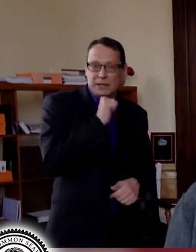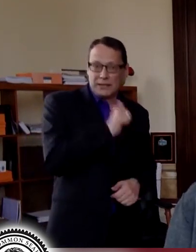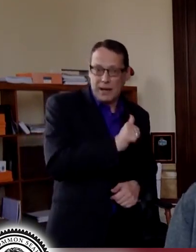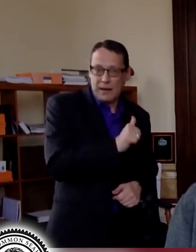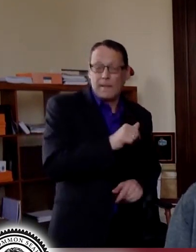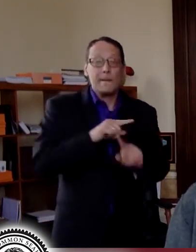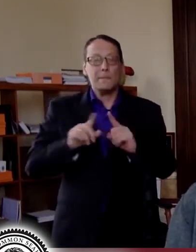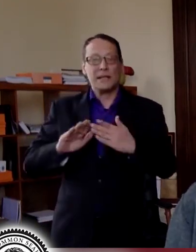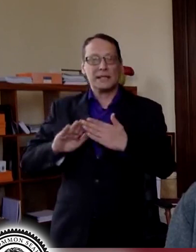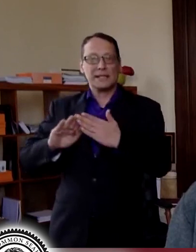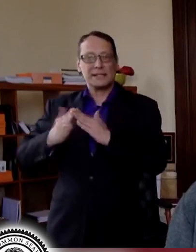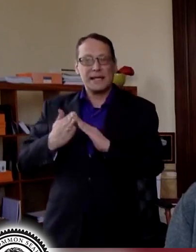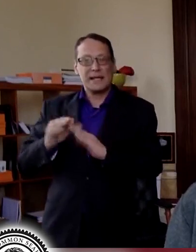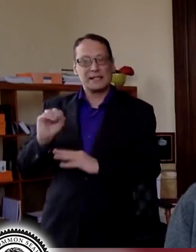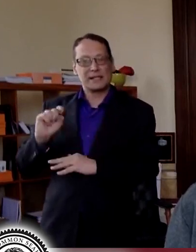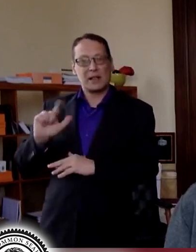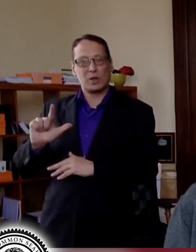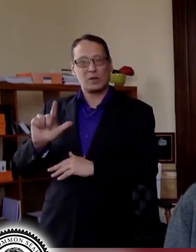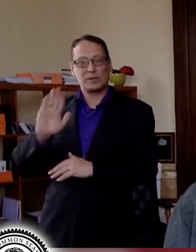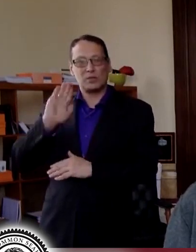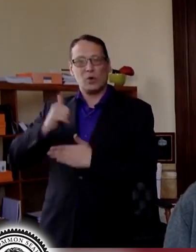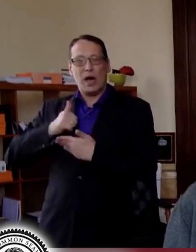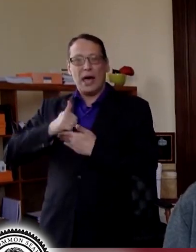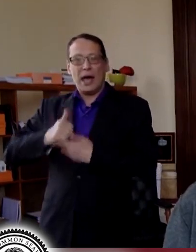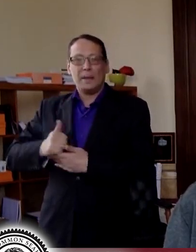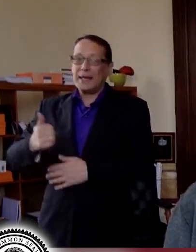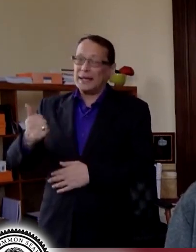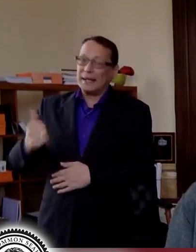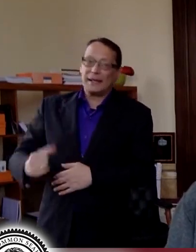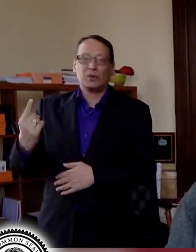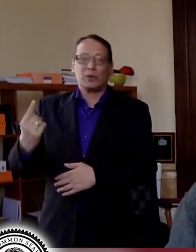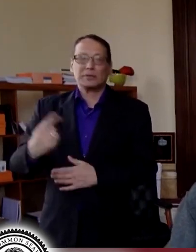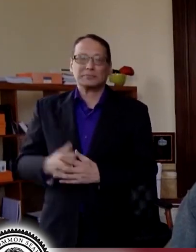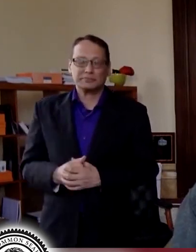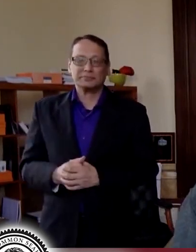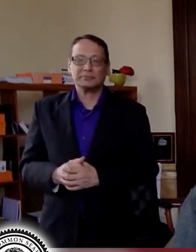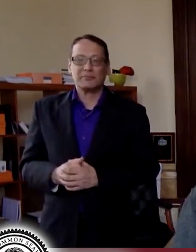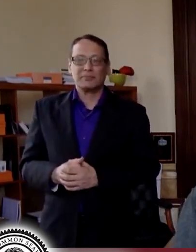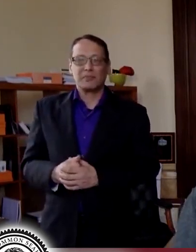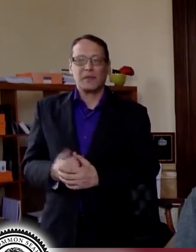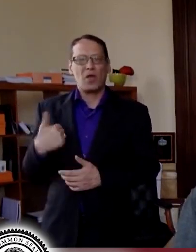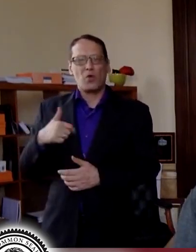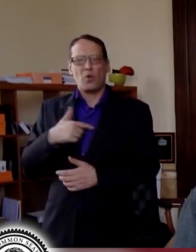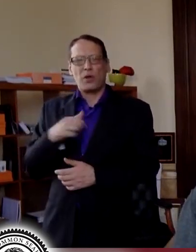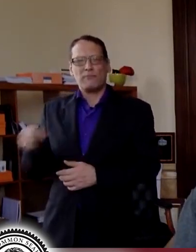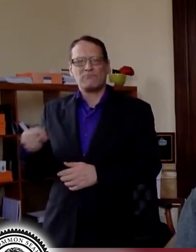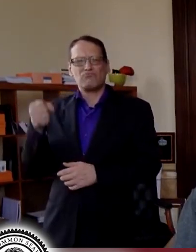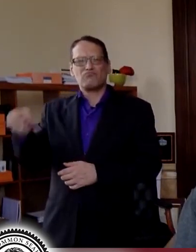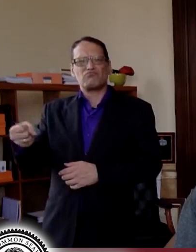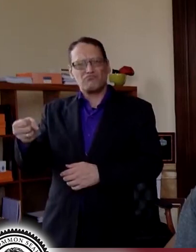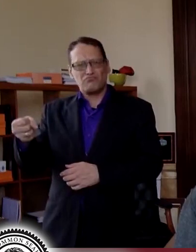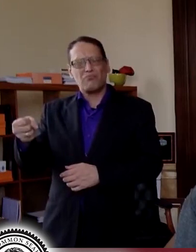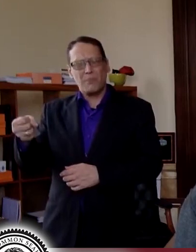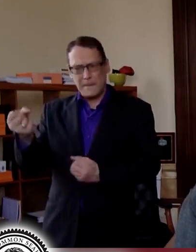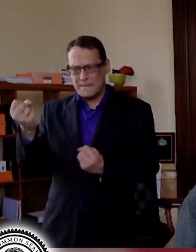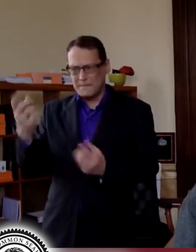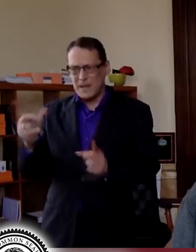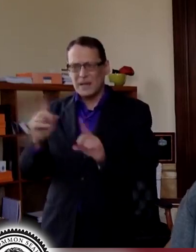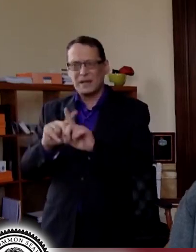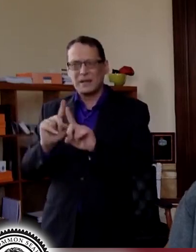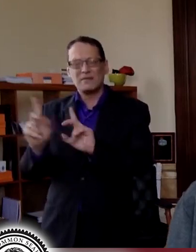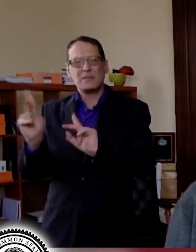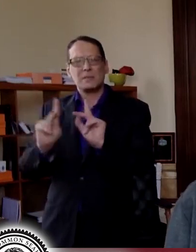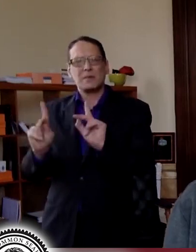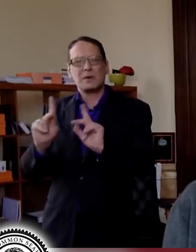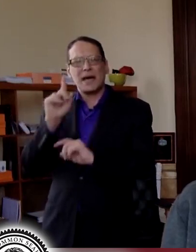helping everyone who is unhoused. We have placed lots of people, close